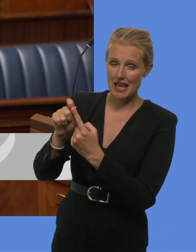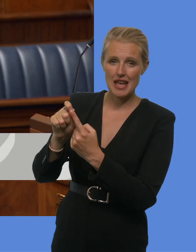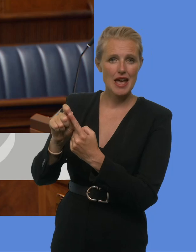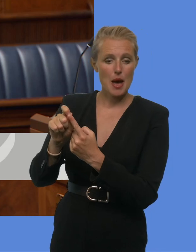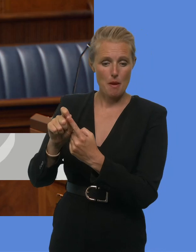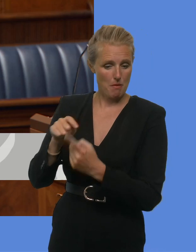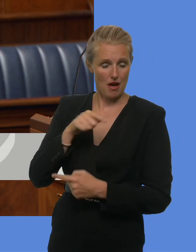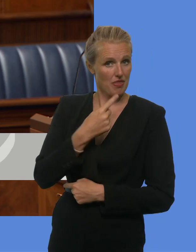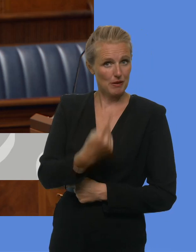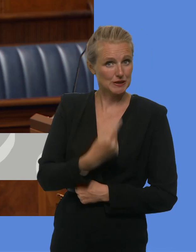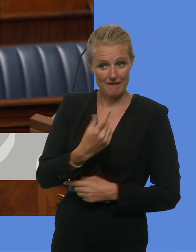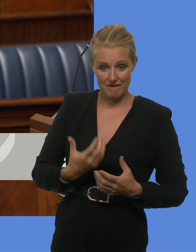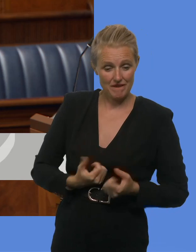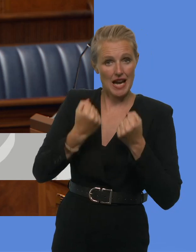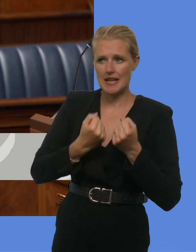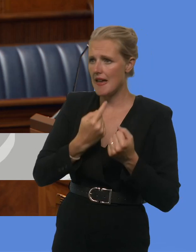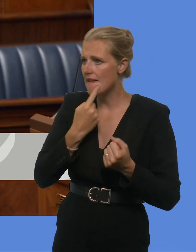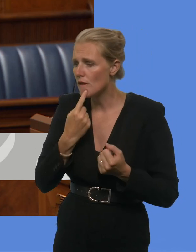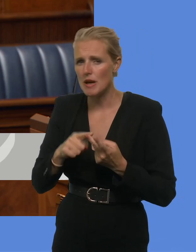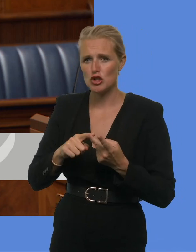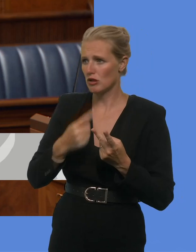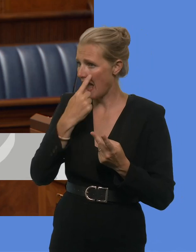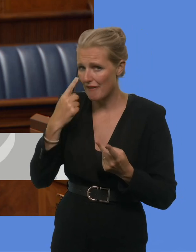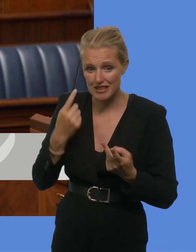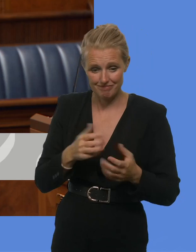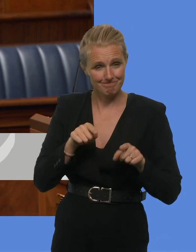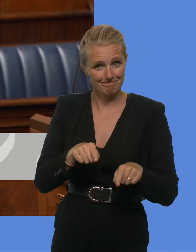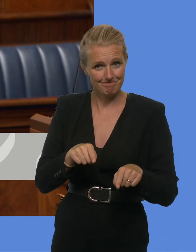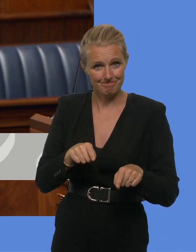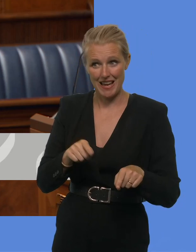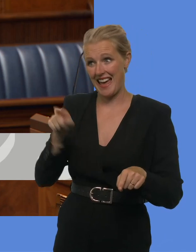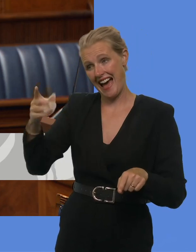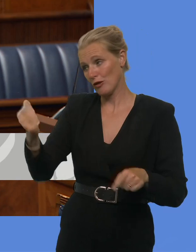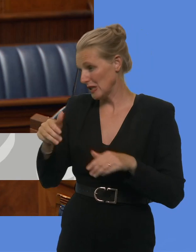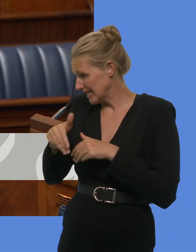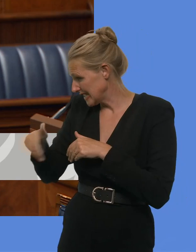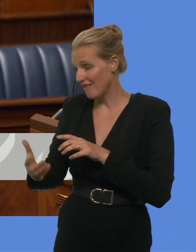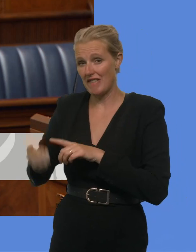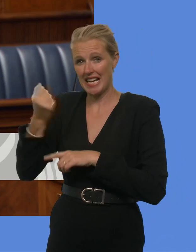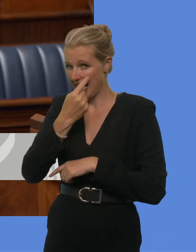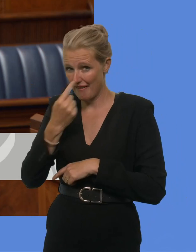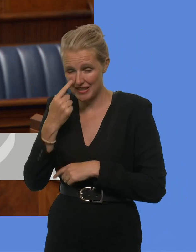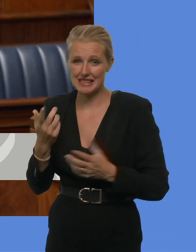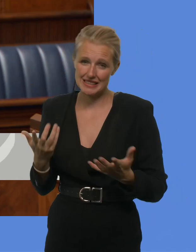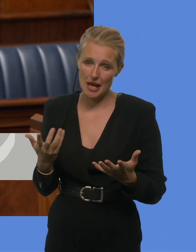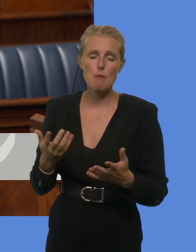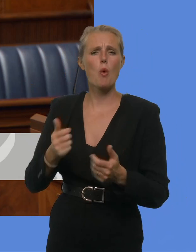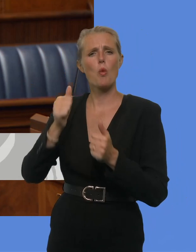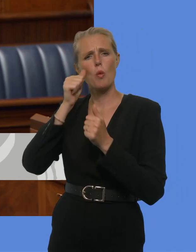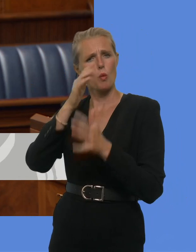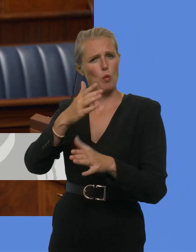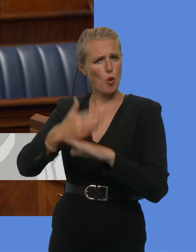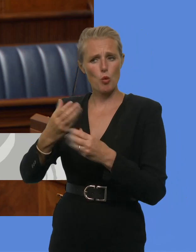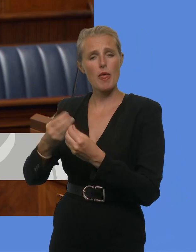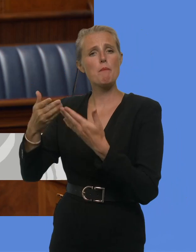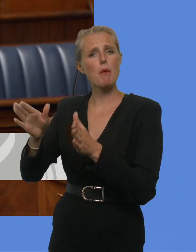collect all of the different information around all of the statutory agencies. But I can assure the member, look, we have been working with public records, we've been working